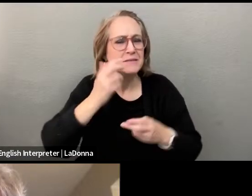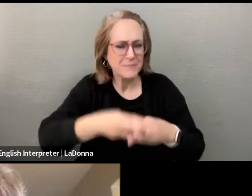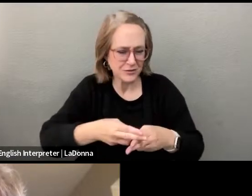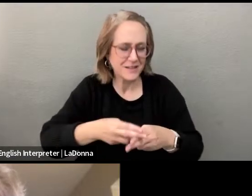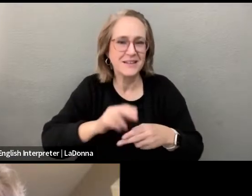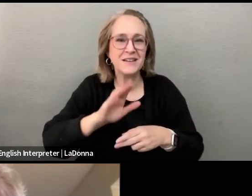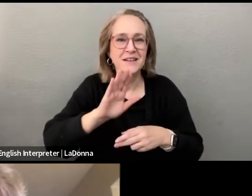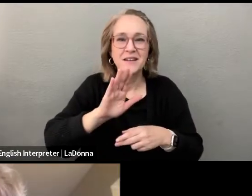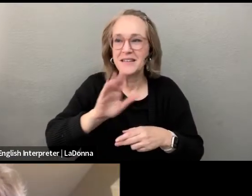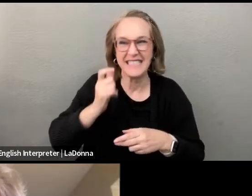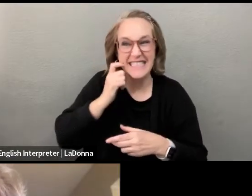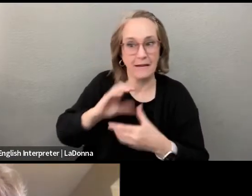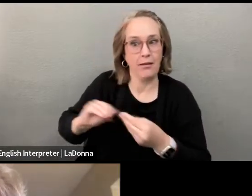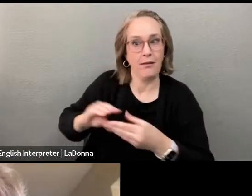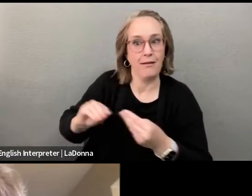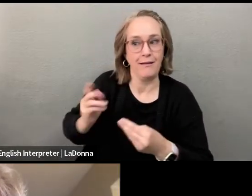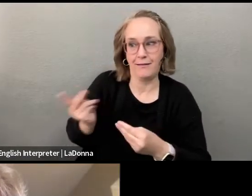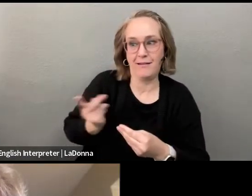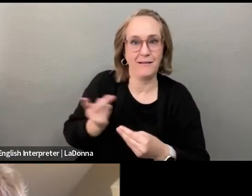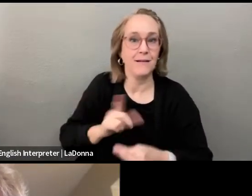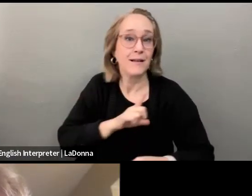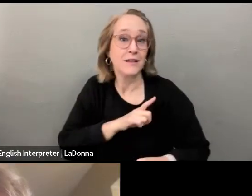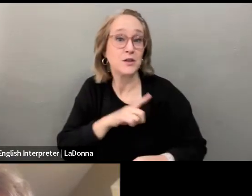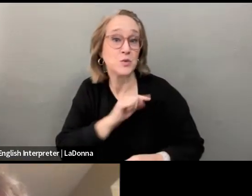when Latrina and I were at the